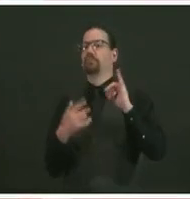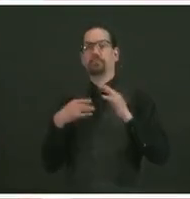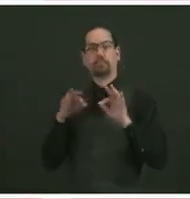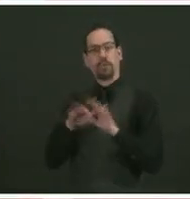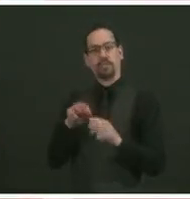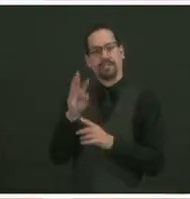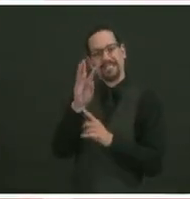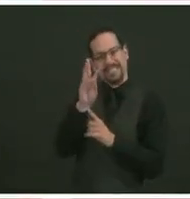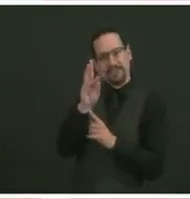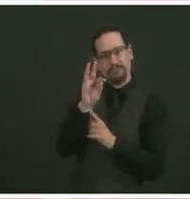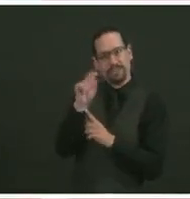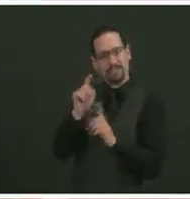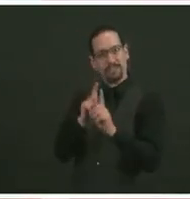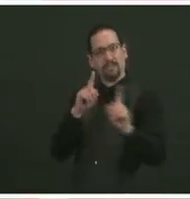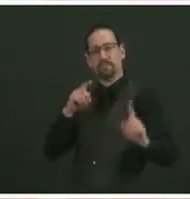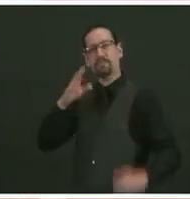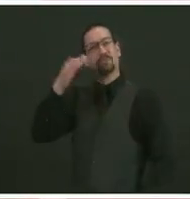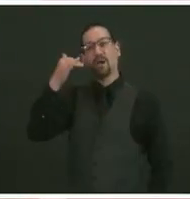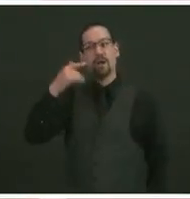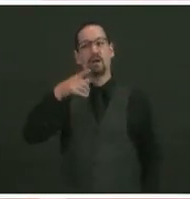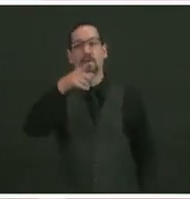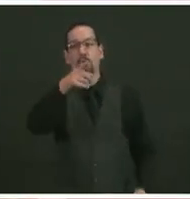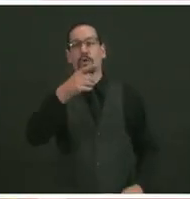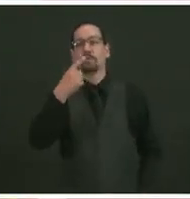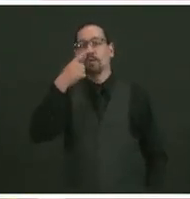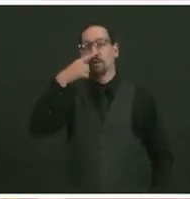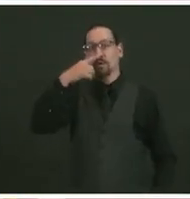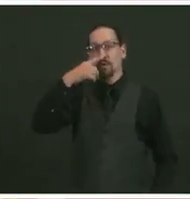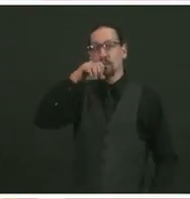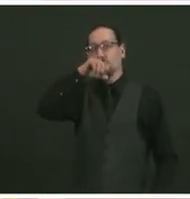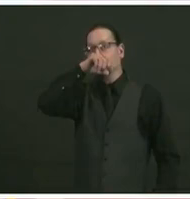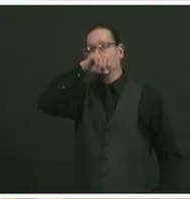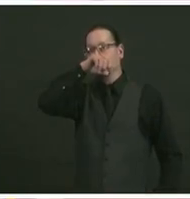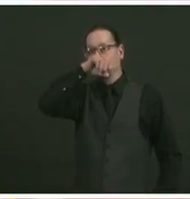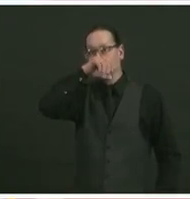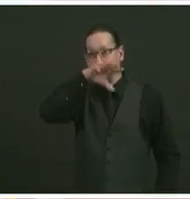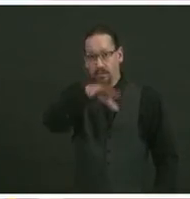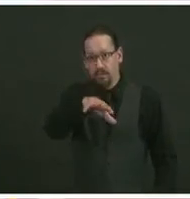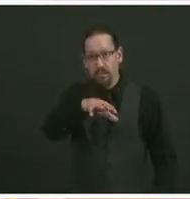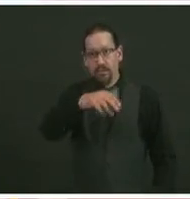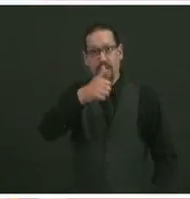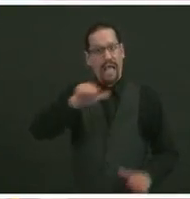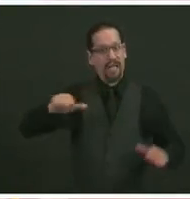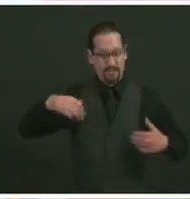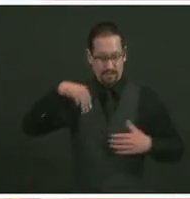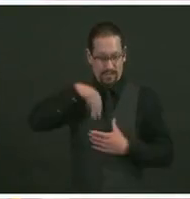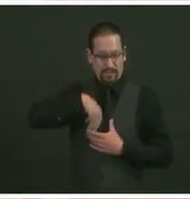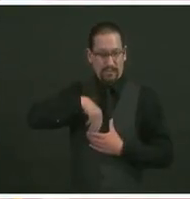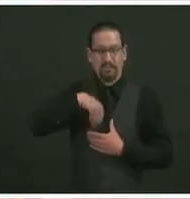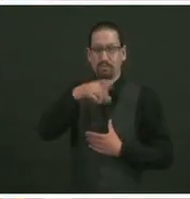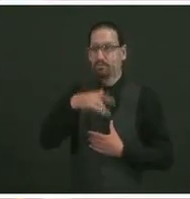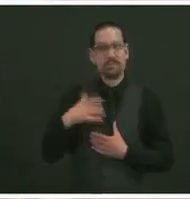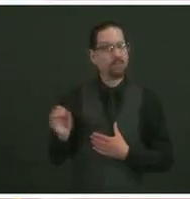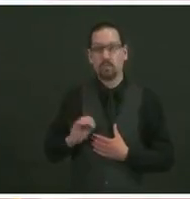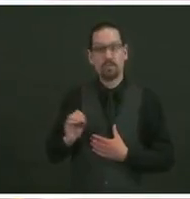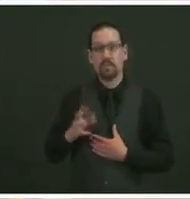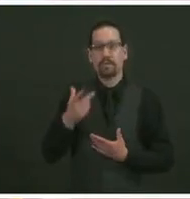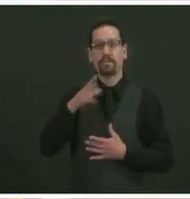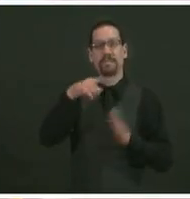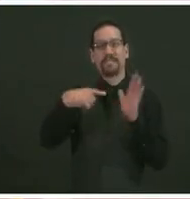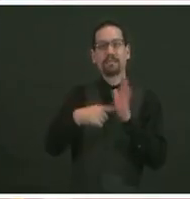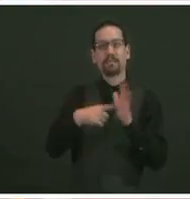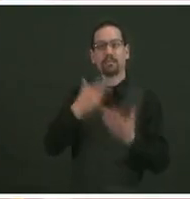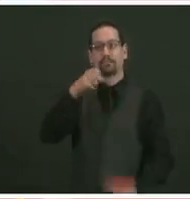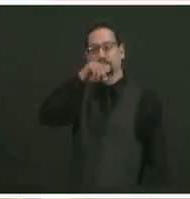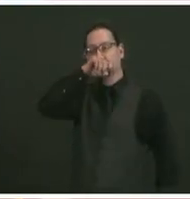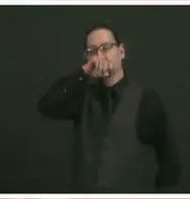you might be asymptomatically throwing out this virus, which, you know, I've told you it's a thief. I don't like the virus. I respect it, but I don't like it. You could be infecting someone